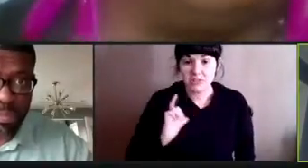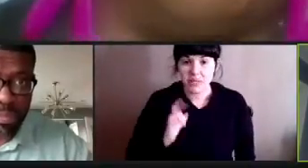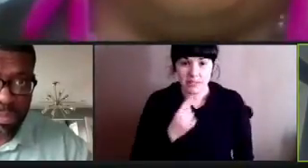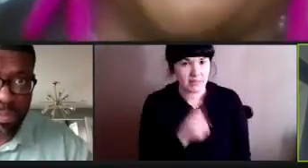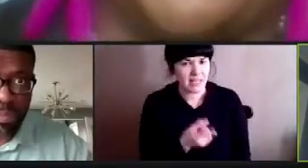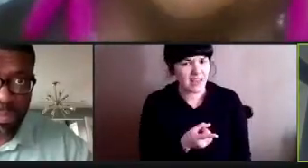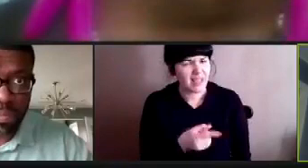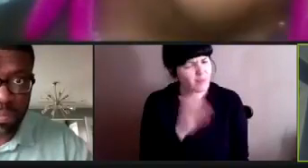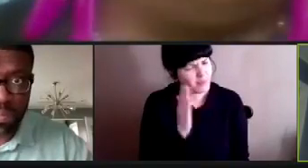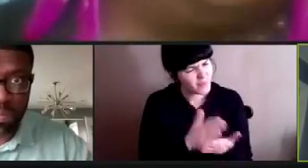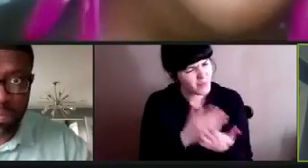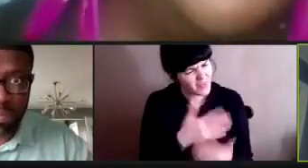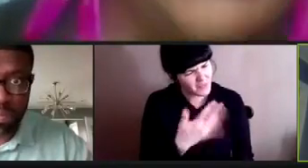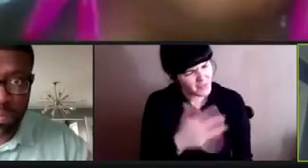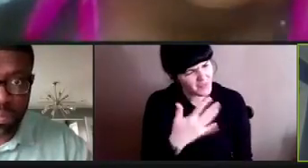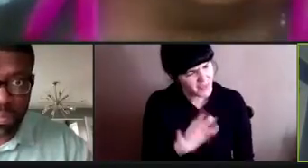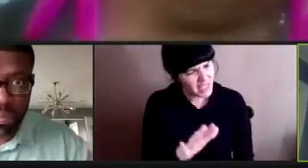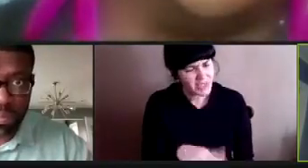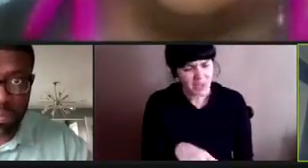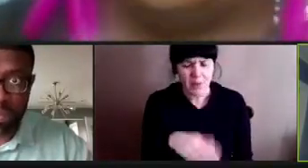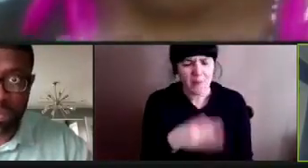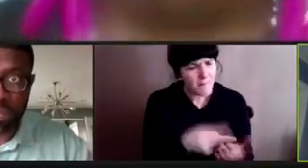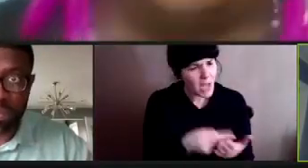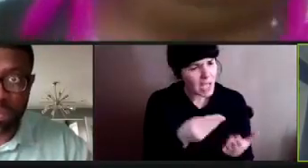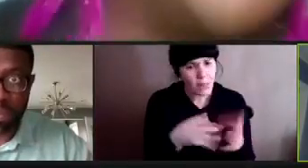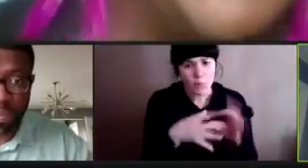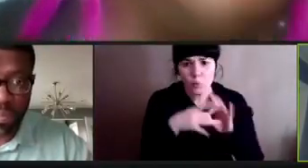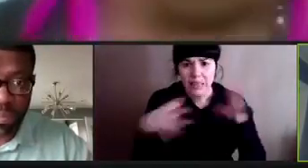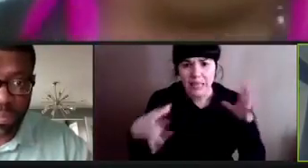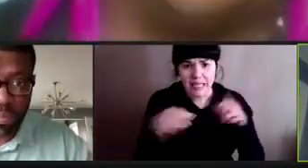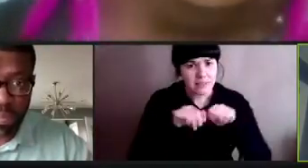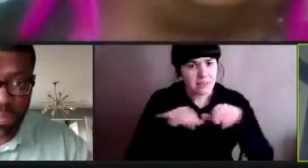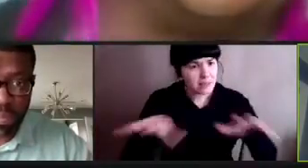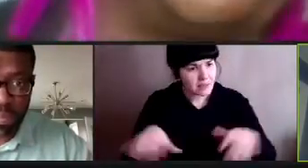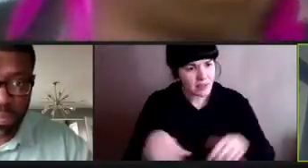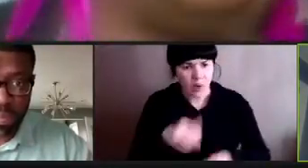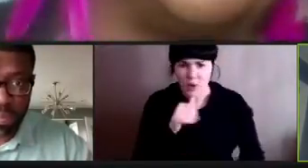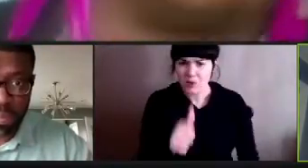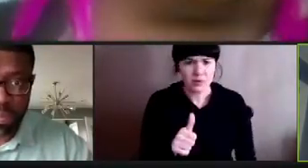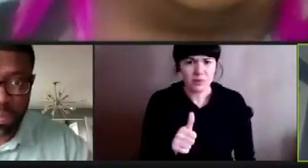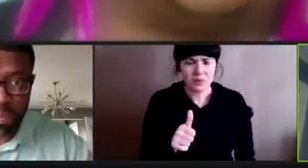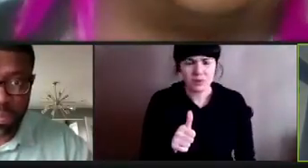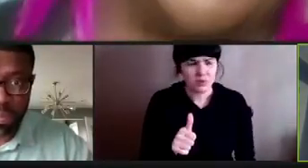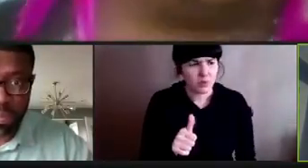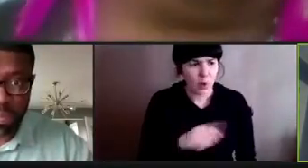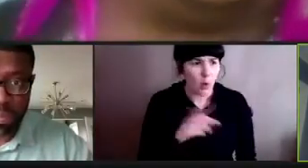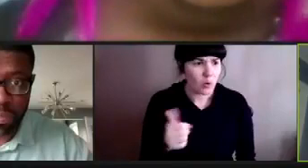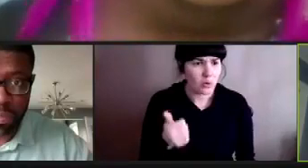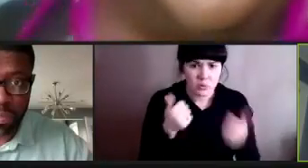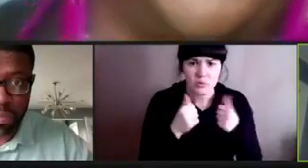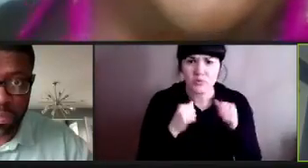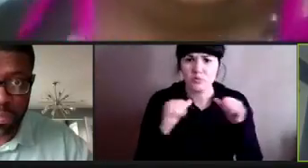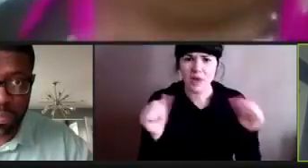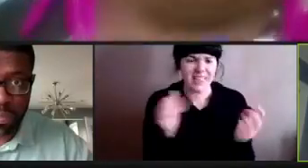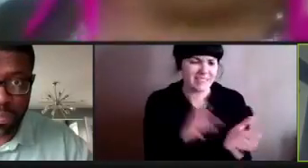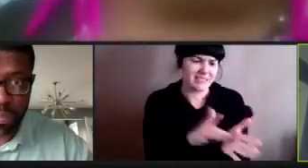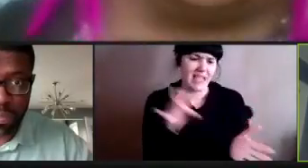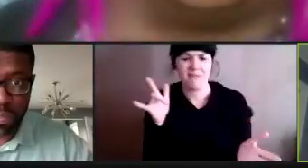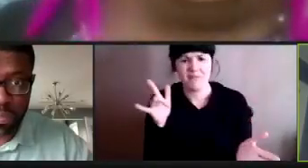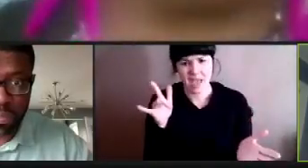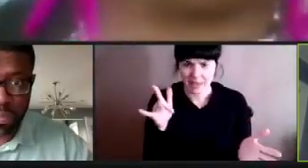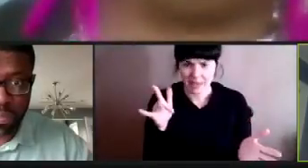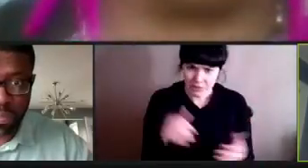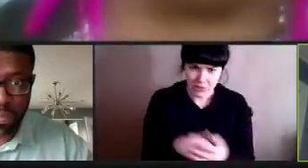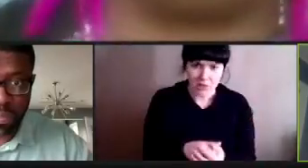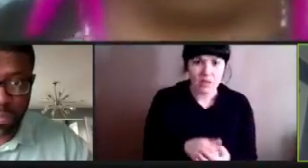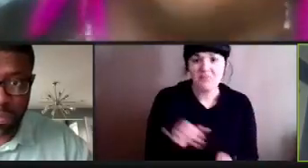be appropriated. Stop playing games with the money. Don't tie the funding to something else, because that's been the issue. They've